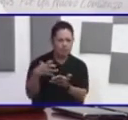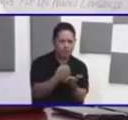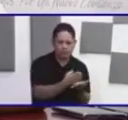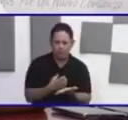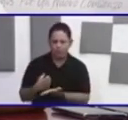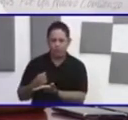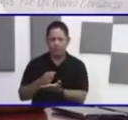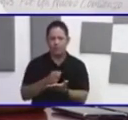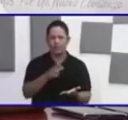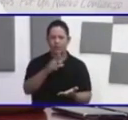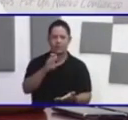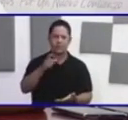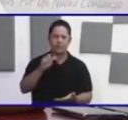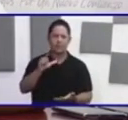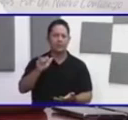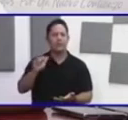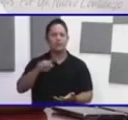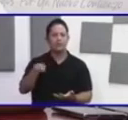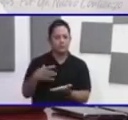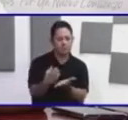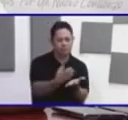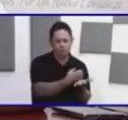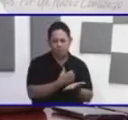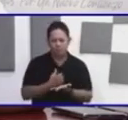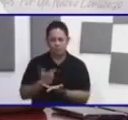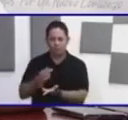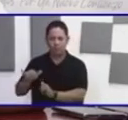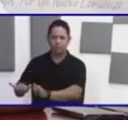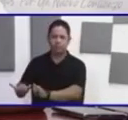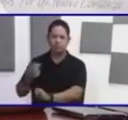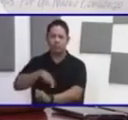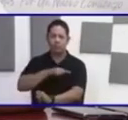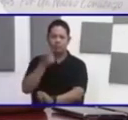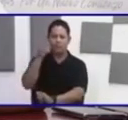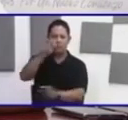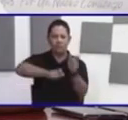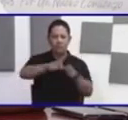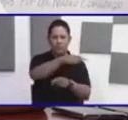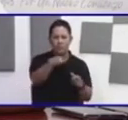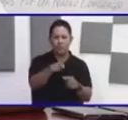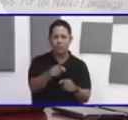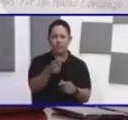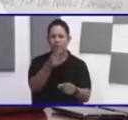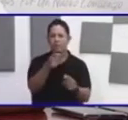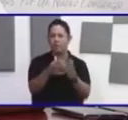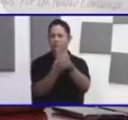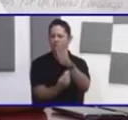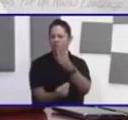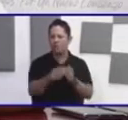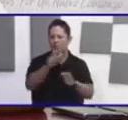have problems because the people that is, live in the level one, two, and third that